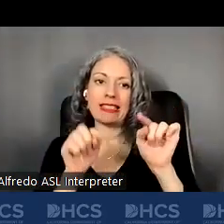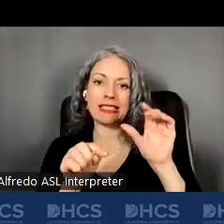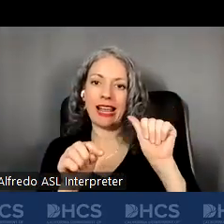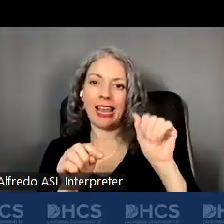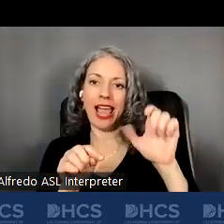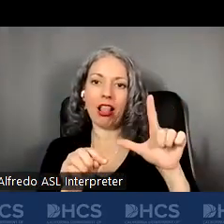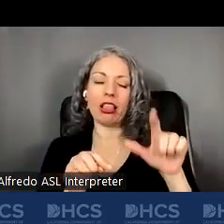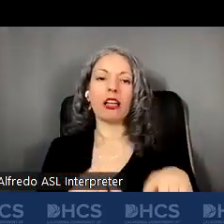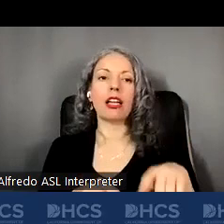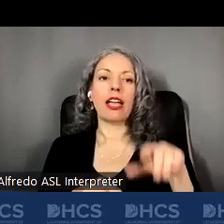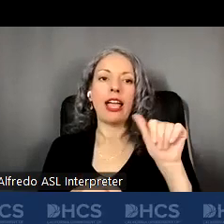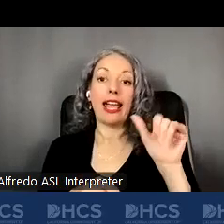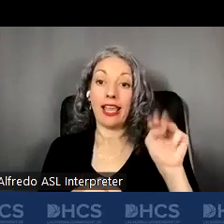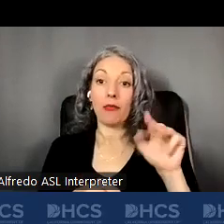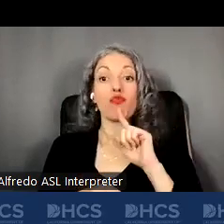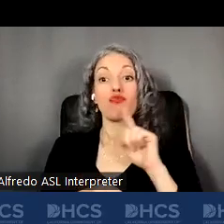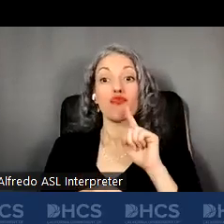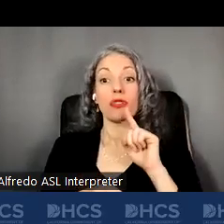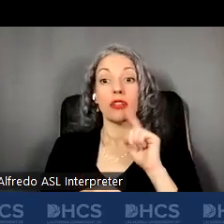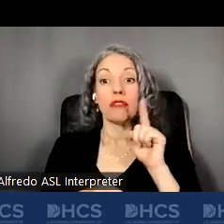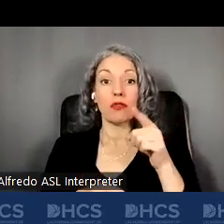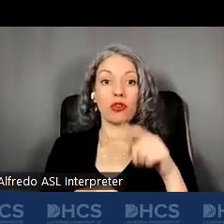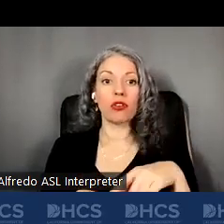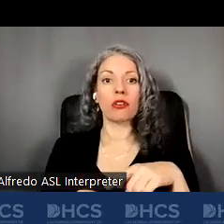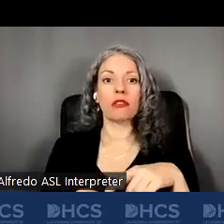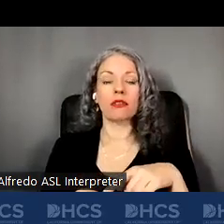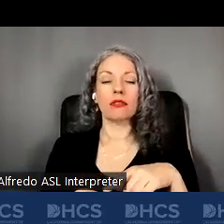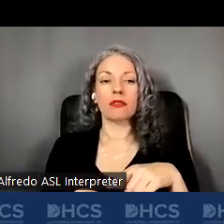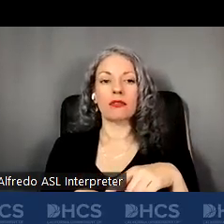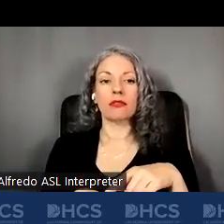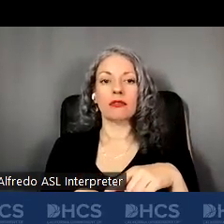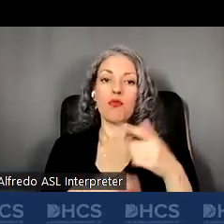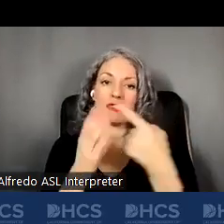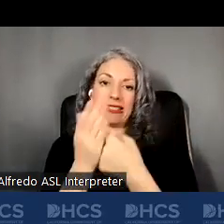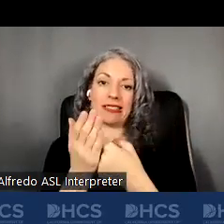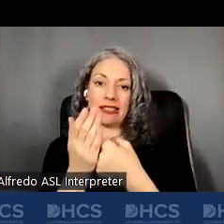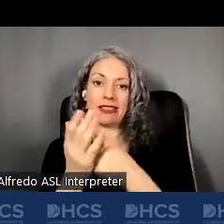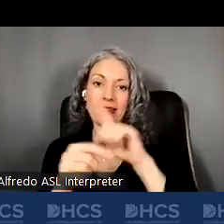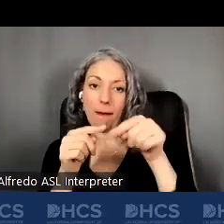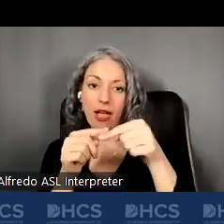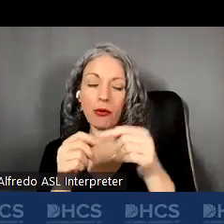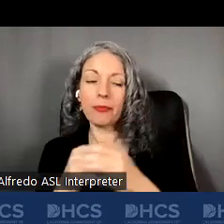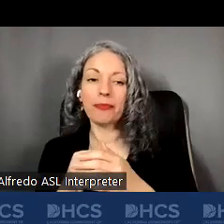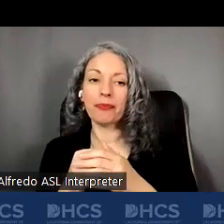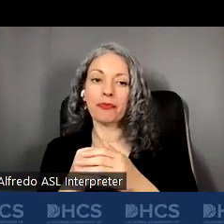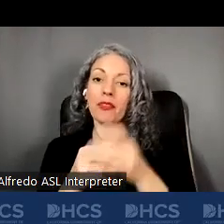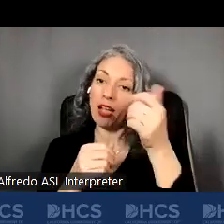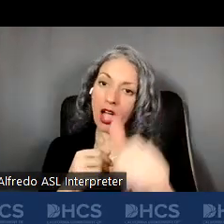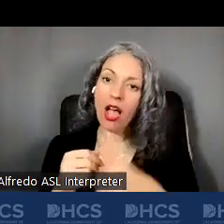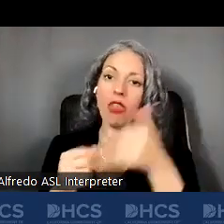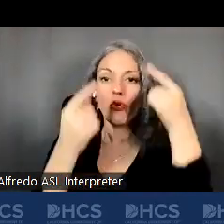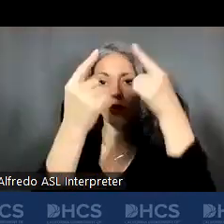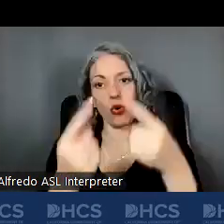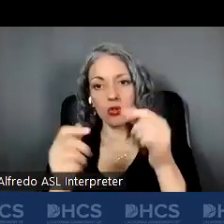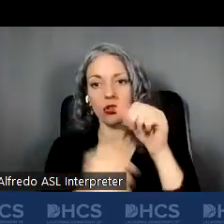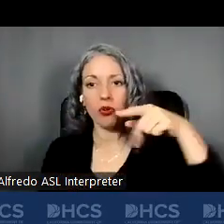is really our broader Medi-Cal transformation efforts. I want to talk a little bit about other initiatives under PATH. I'm